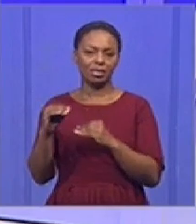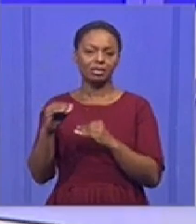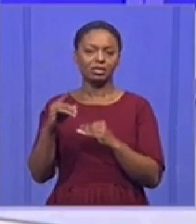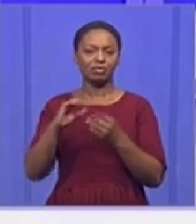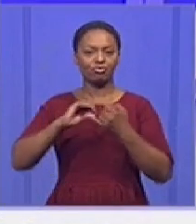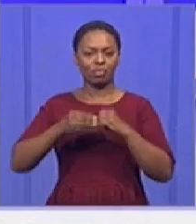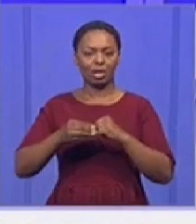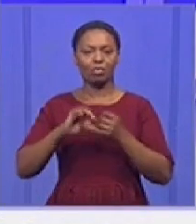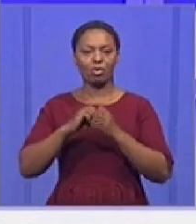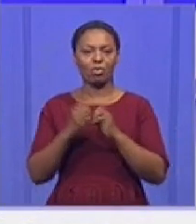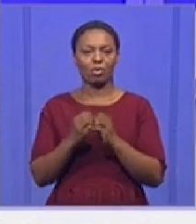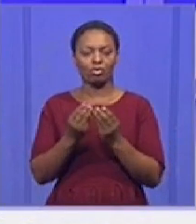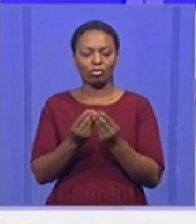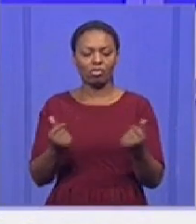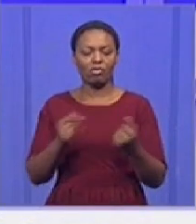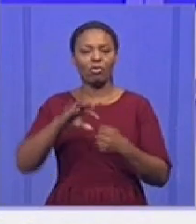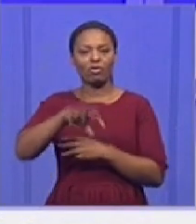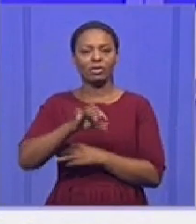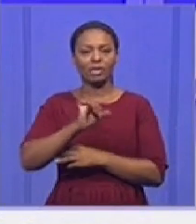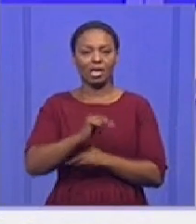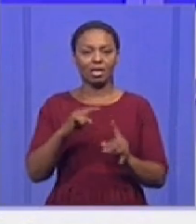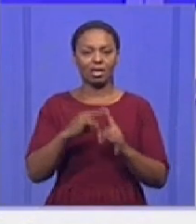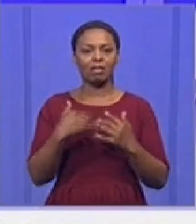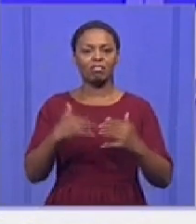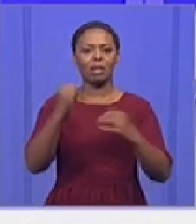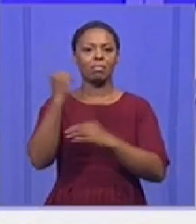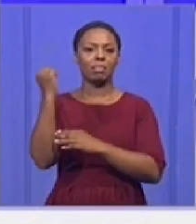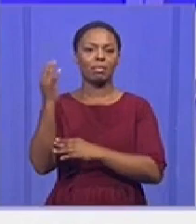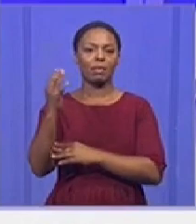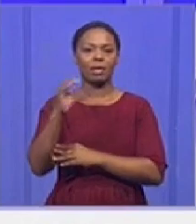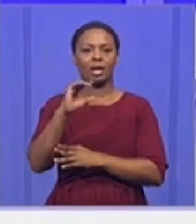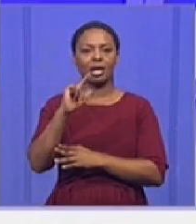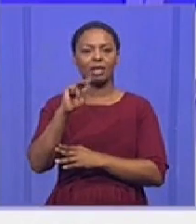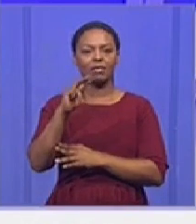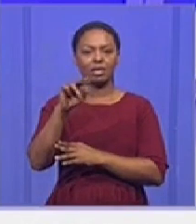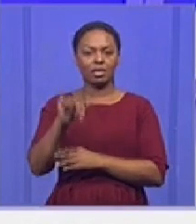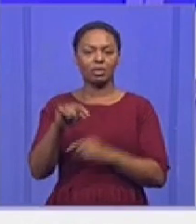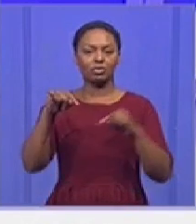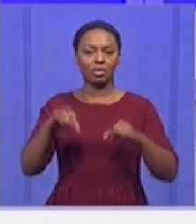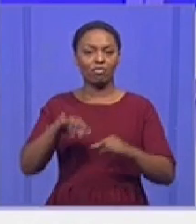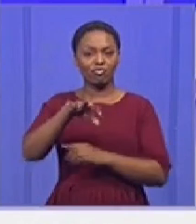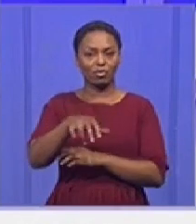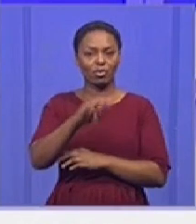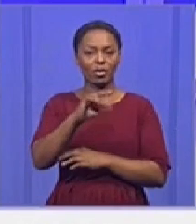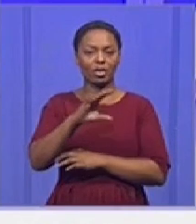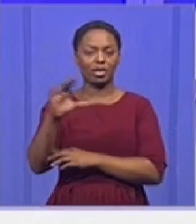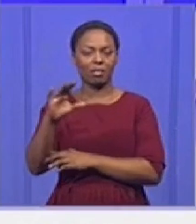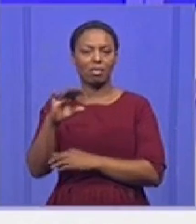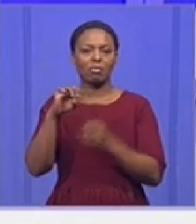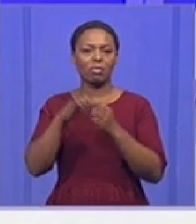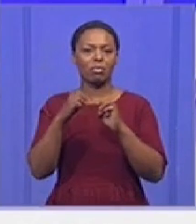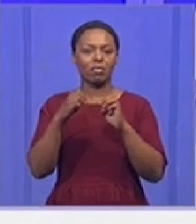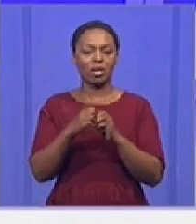gagwe. Sol o ne a bua le baagi ba porofense ya gagwe kwa Calvinia gompieno. Porofense ya gagwe e kgaratlha